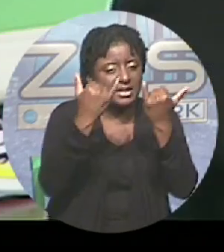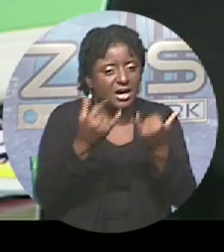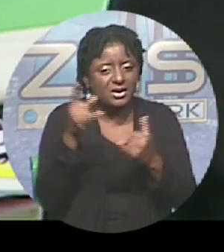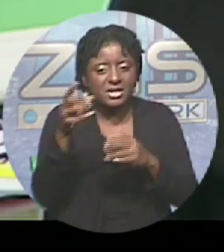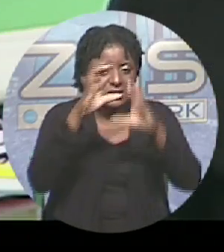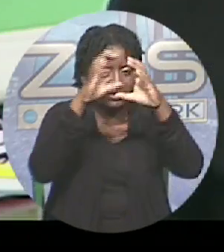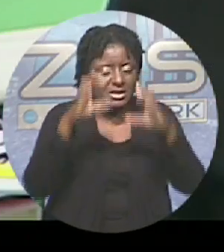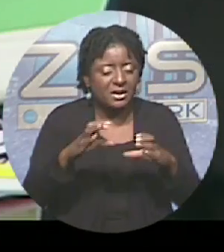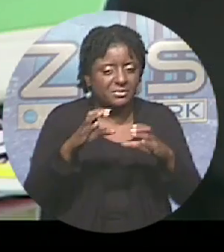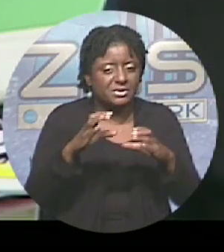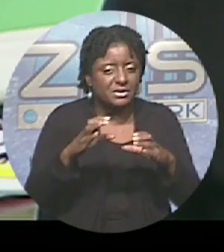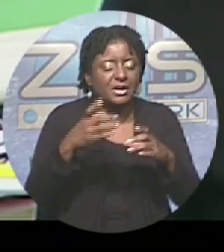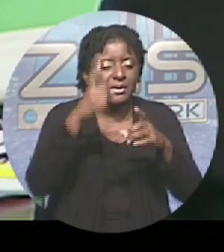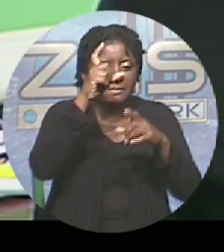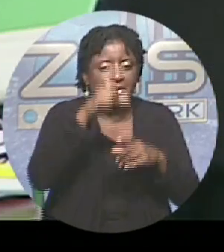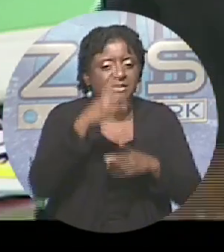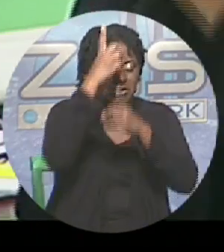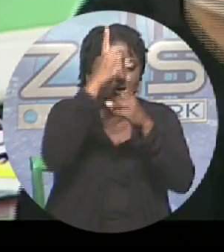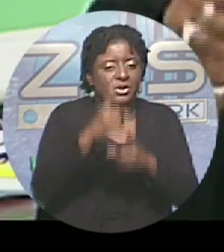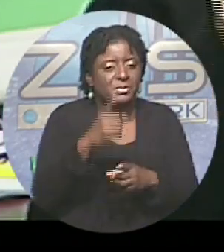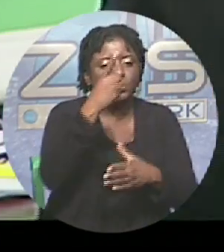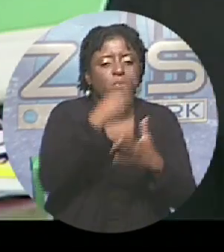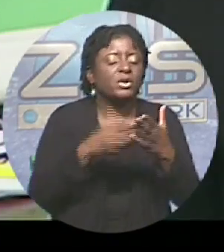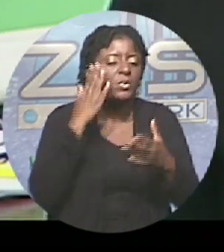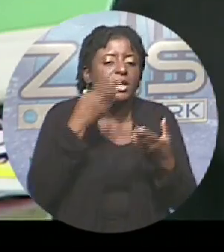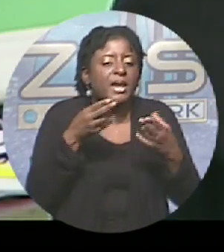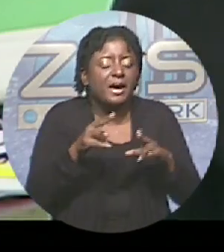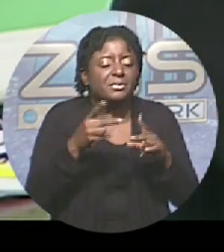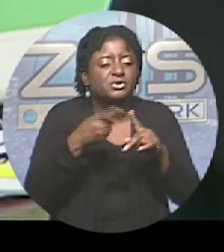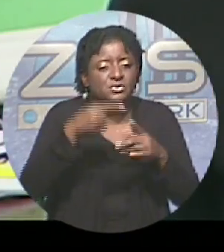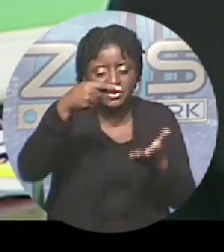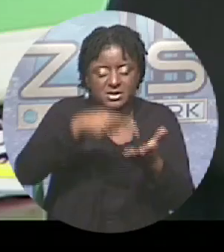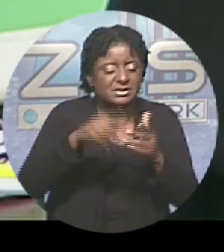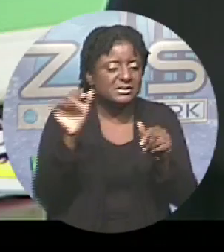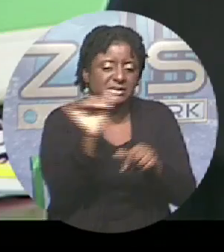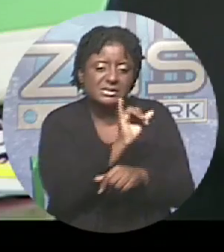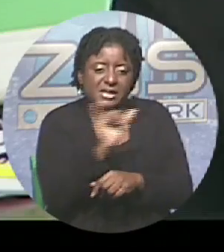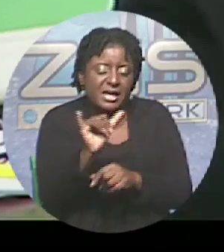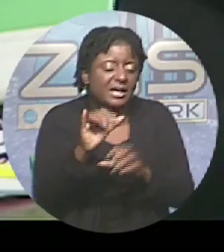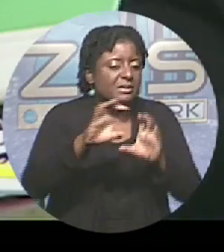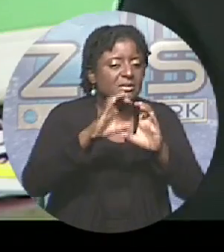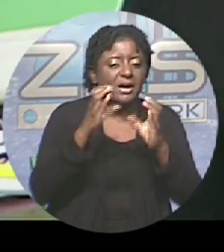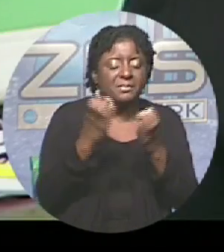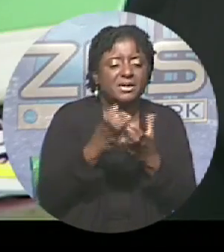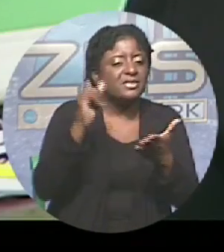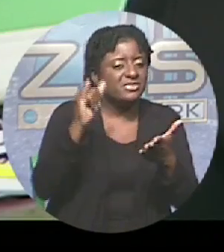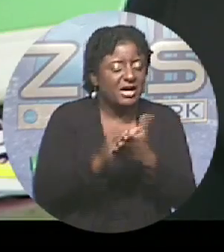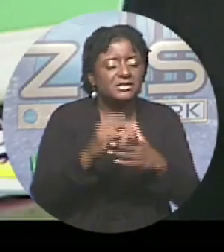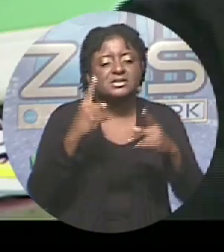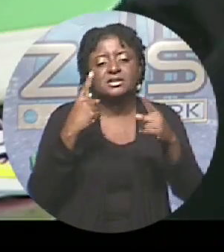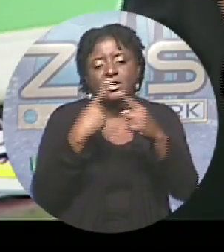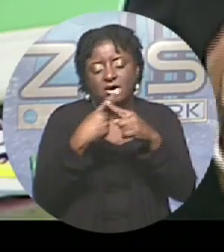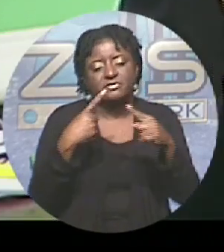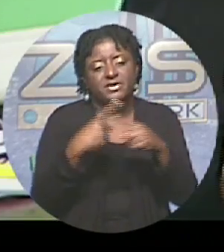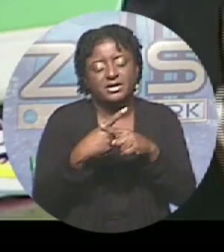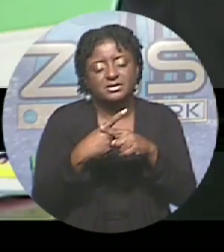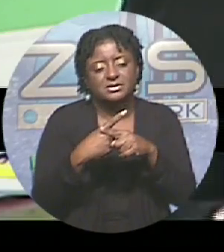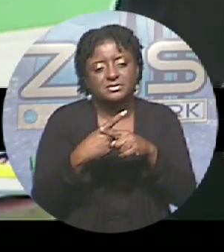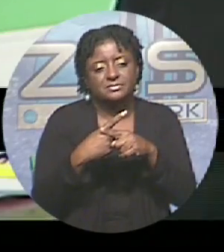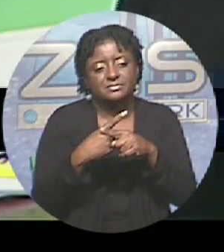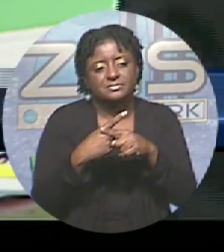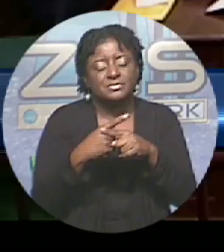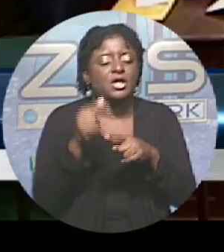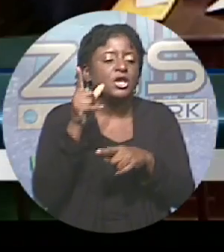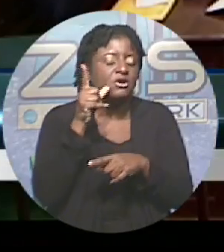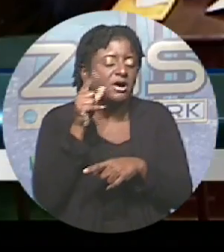that they're going to give licensing to for the exploration. That, in fact, is the conflict. It was those remarks by MP for Long Island, Loretta